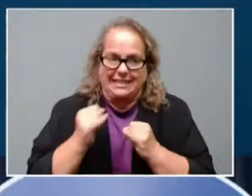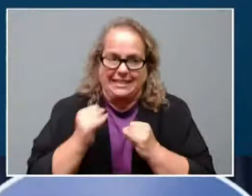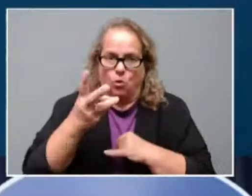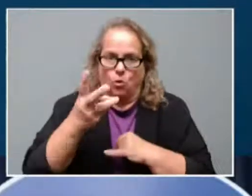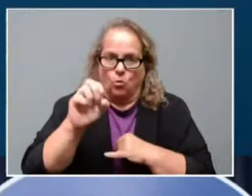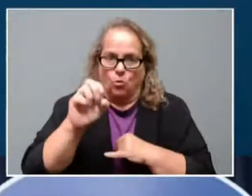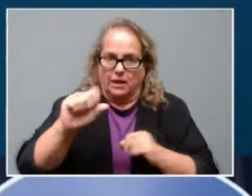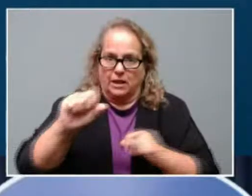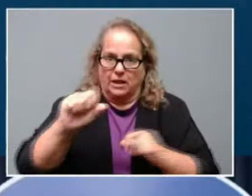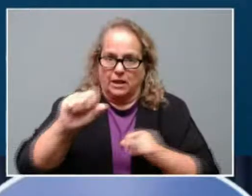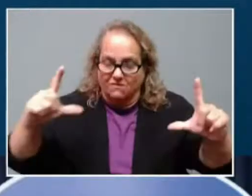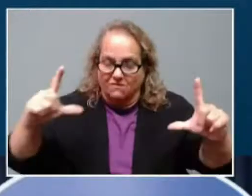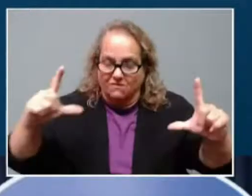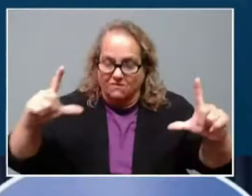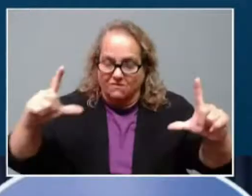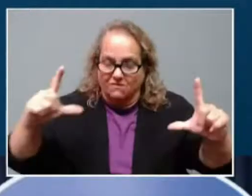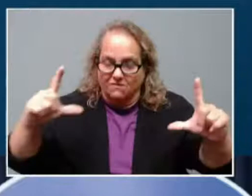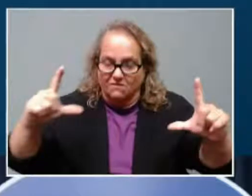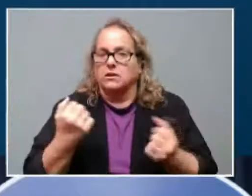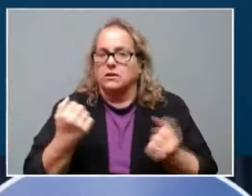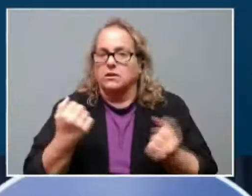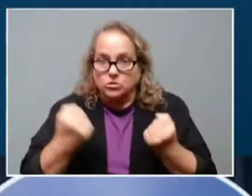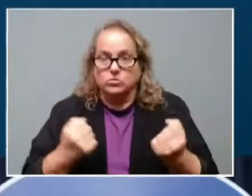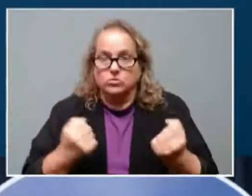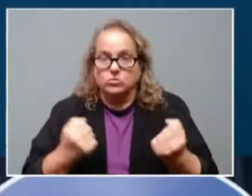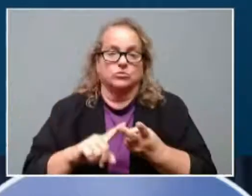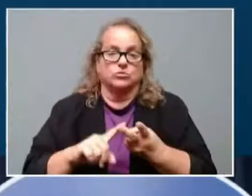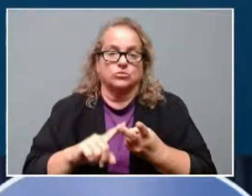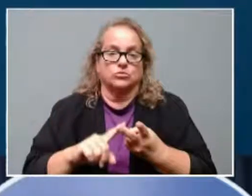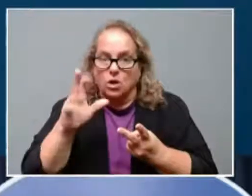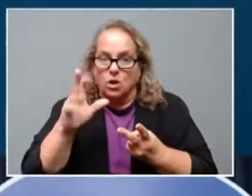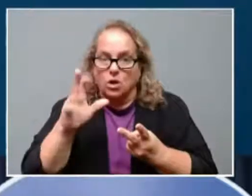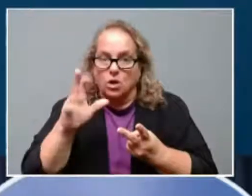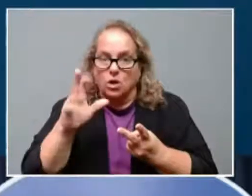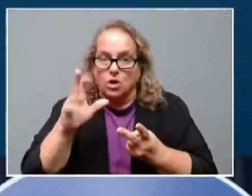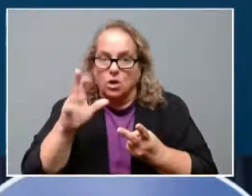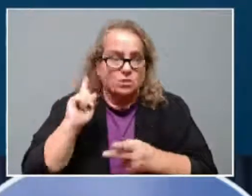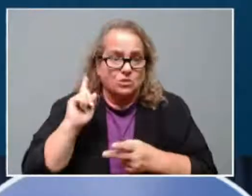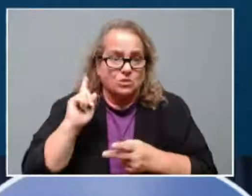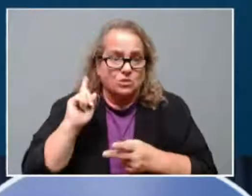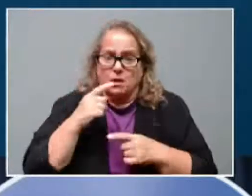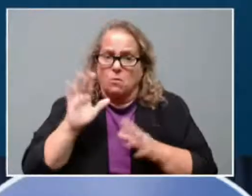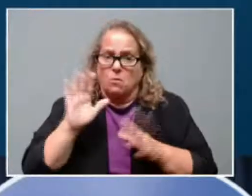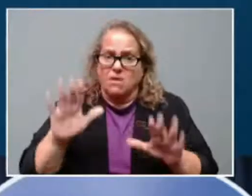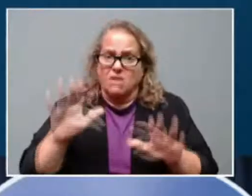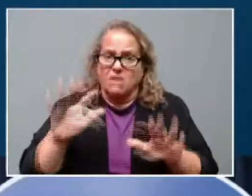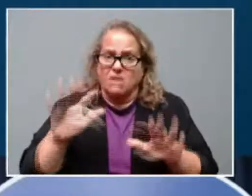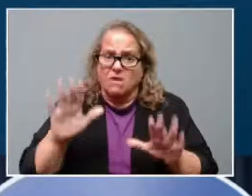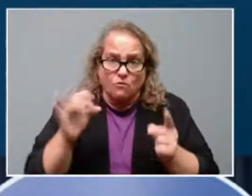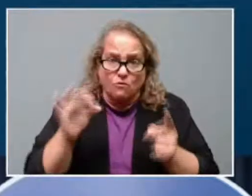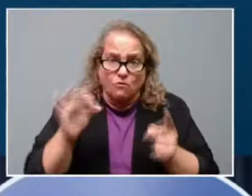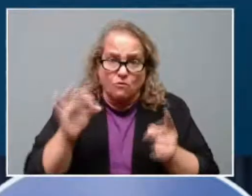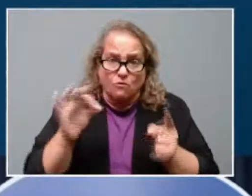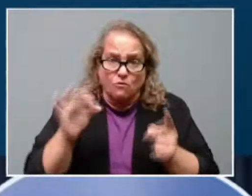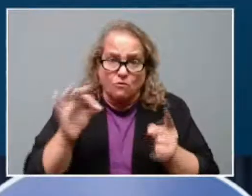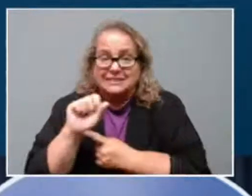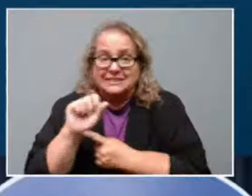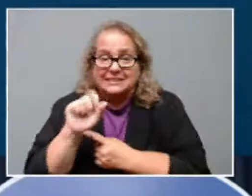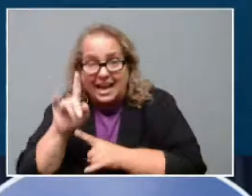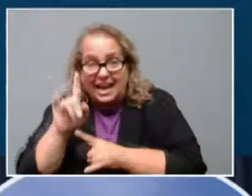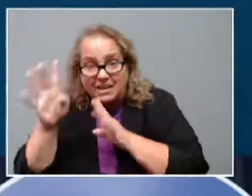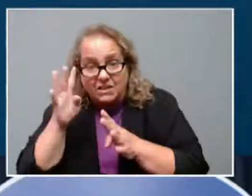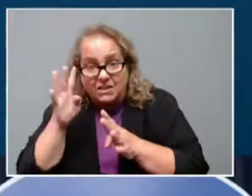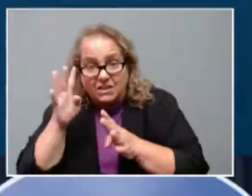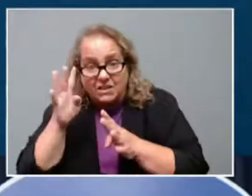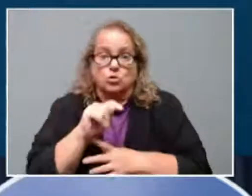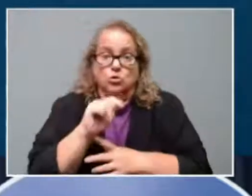we've seen over the last several weeks with major announcements from Ford, SK Innovation, Toyota, Kentucky has cemented its leadership role